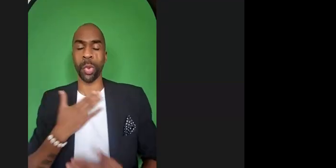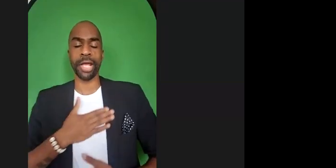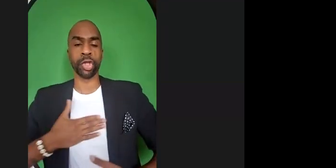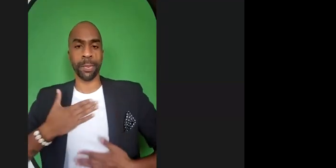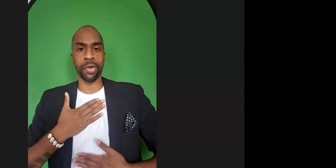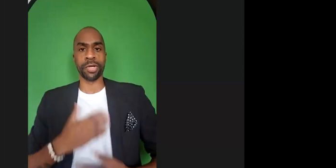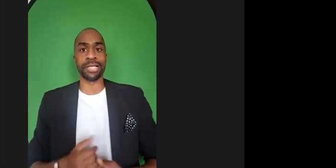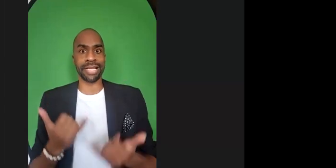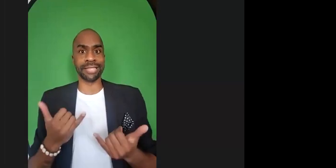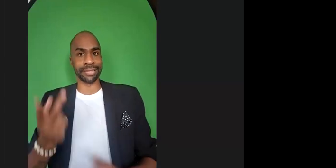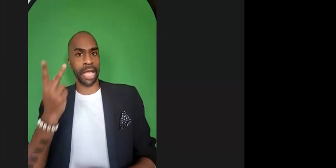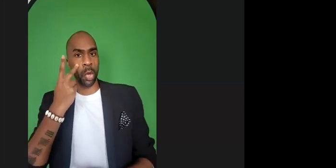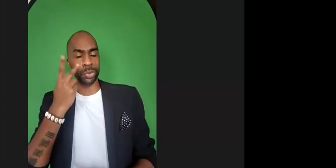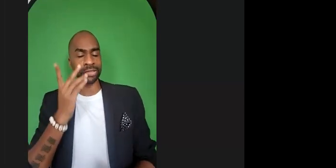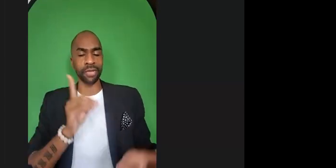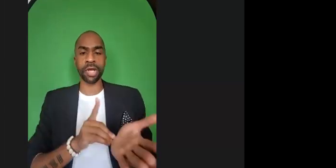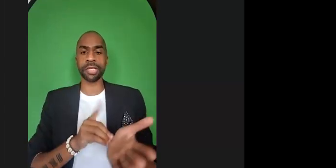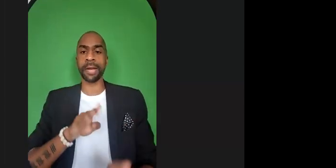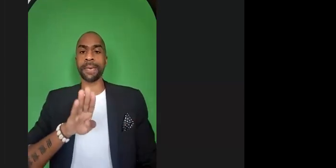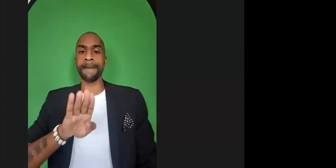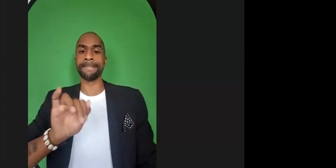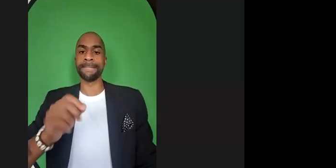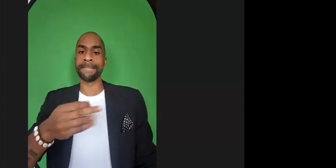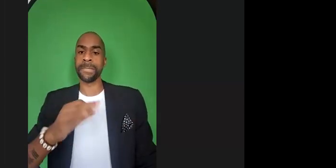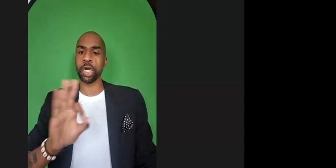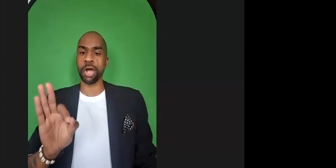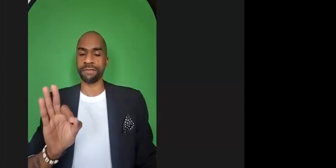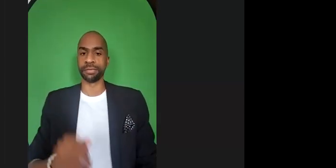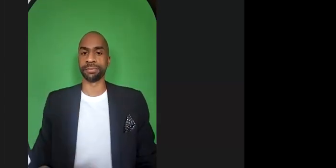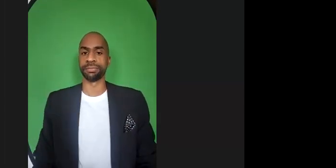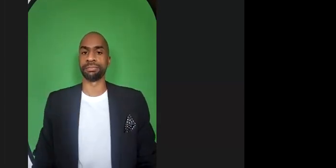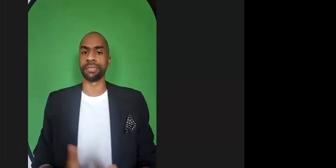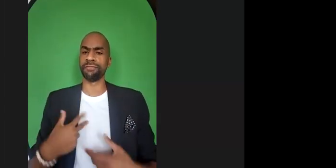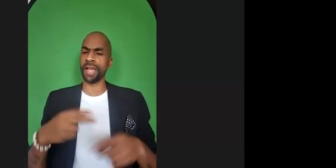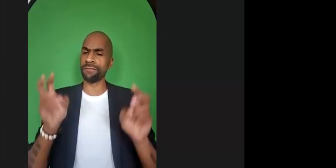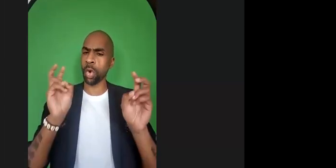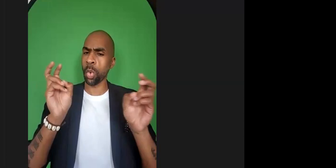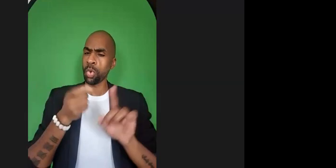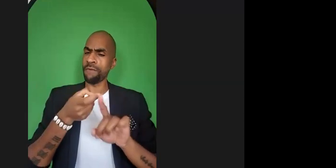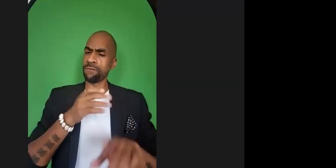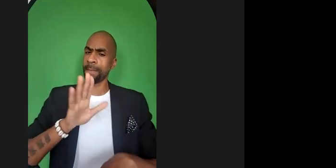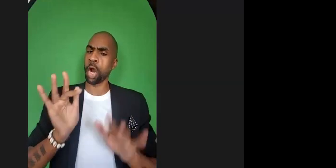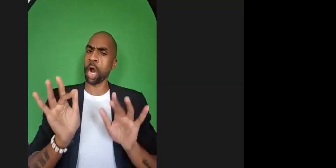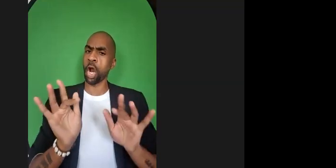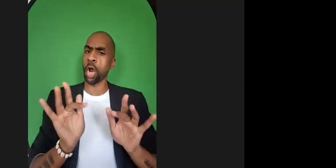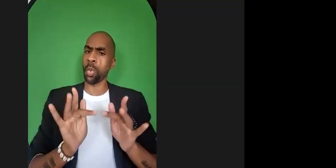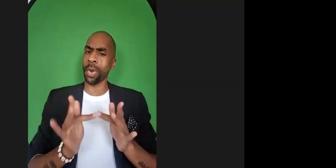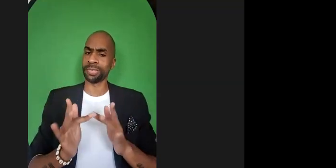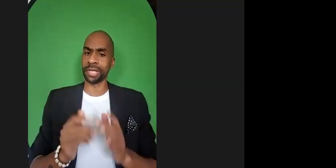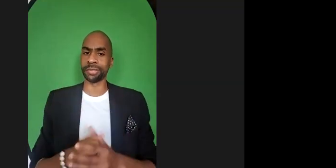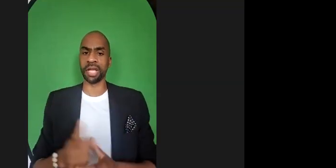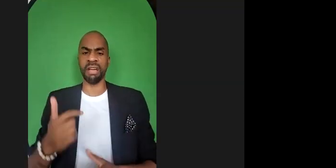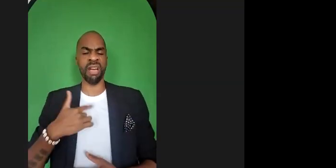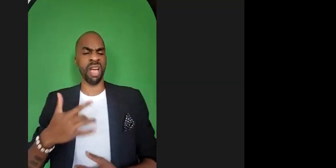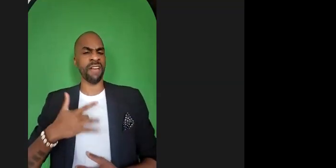Dr. Bischoff, and I'm just going to read a quick quote that she has with her website, and this is her. "I feel privileged to walk with